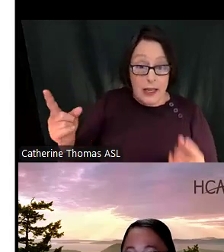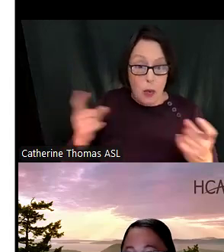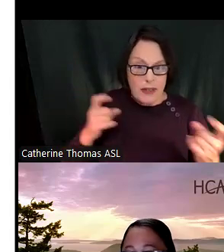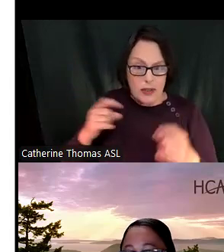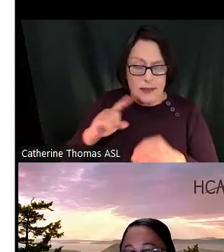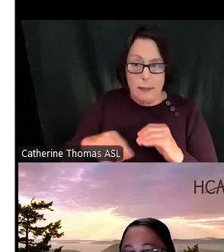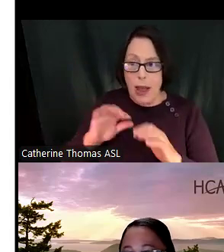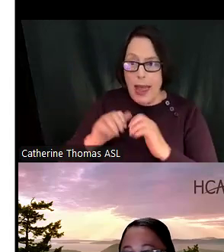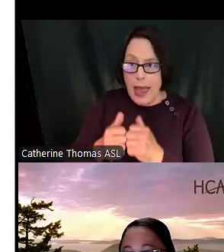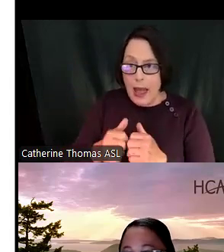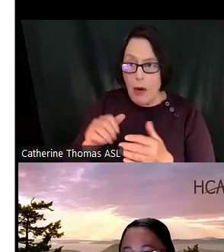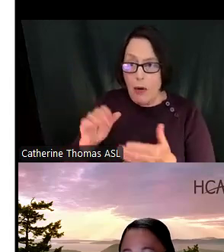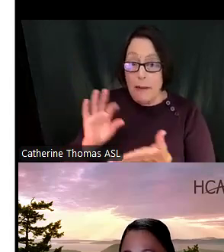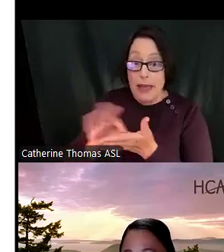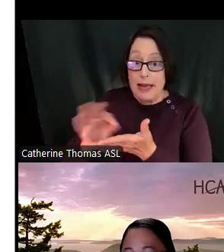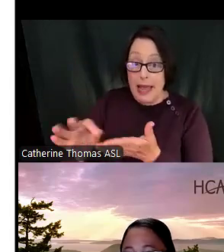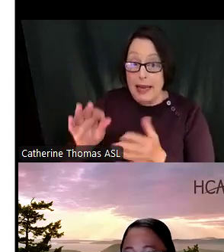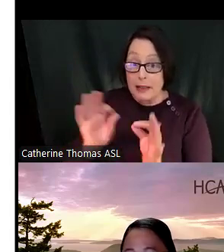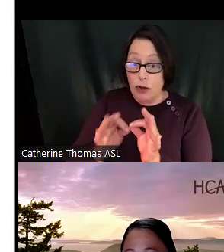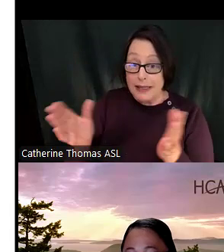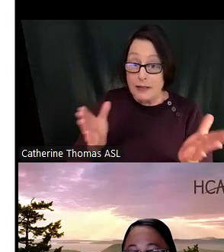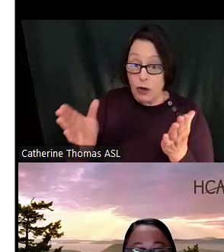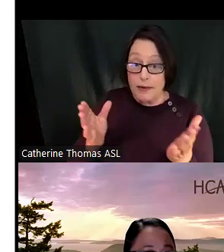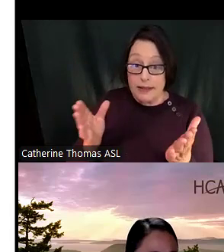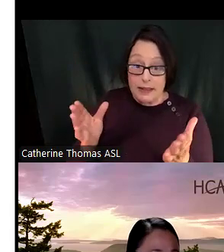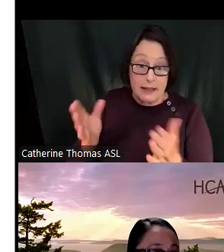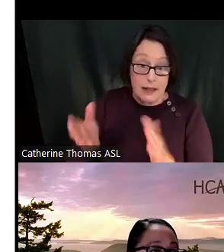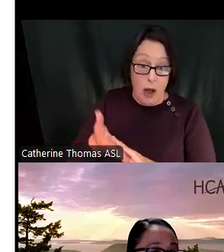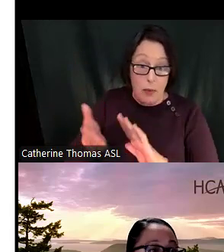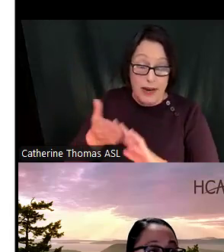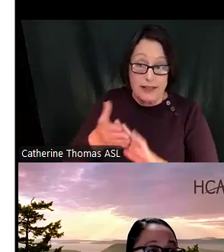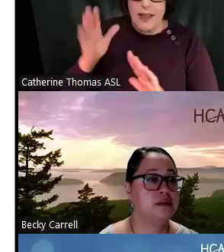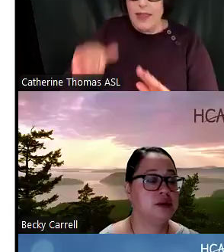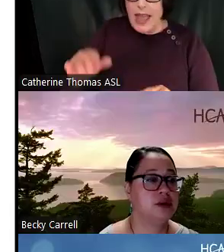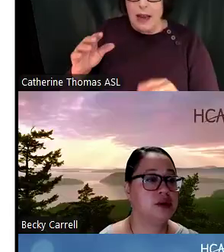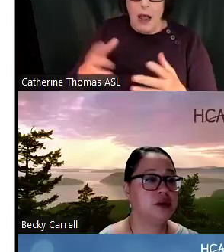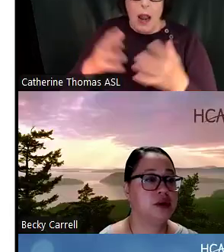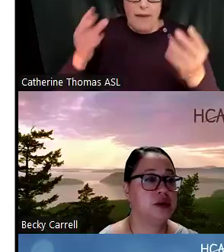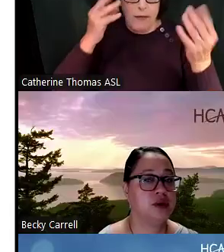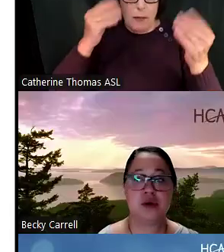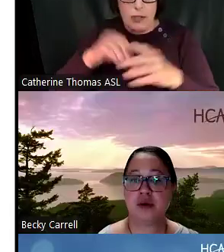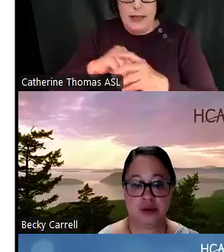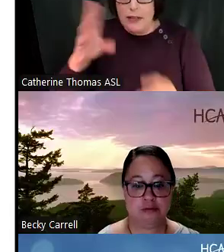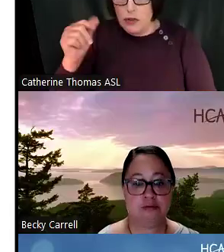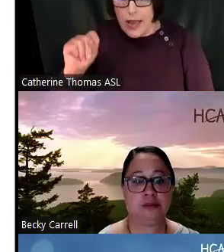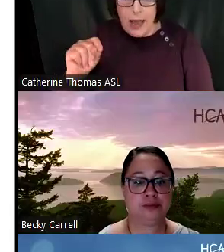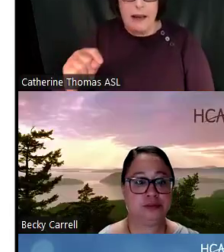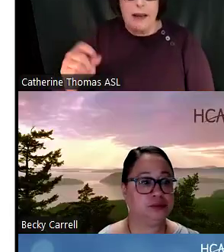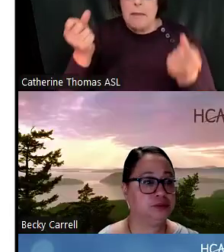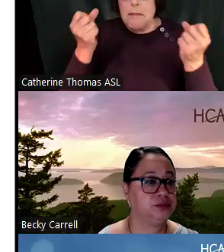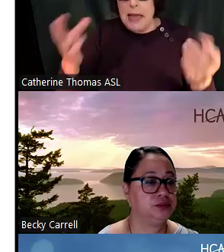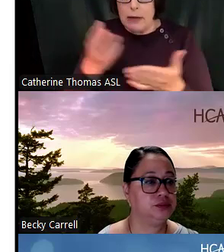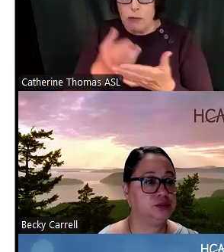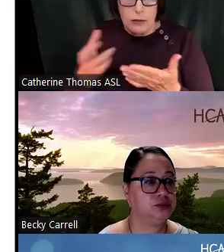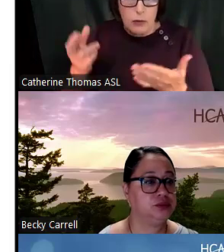the Medicaid Interpreter Services Program operates, there's lots of information in the chat. Just reach out. Tons of resources to help. If